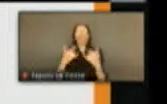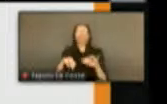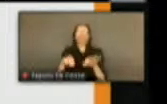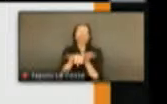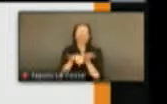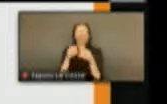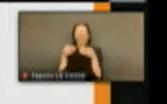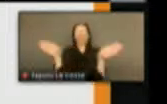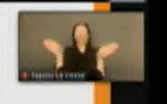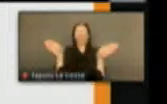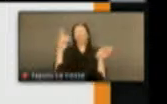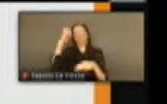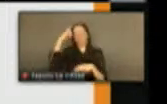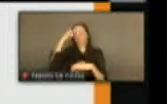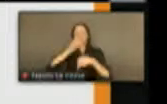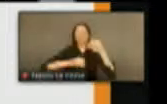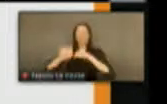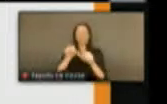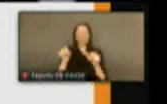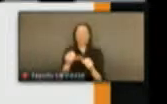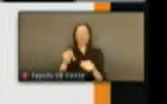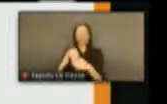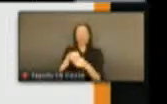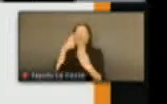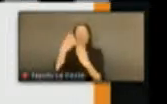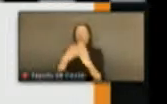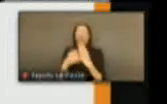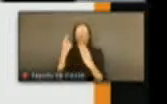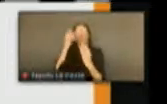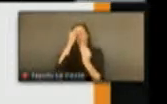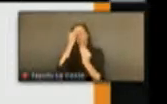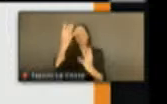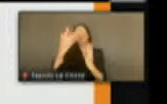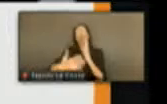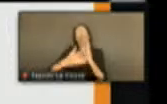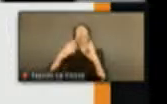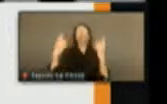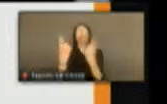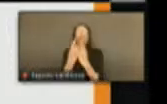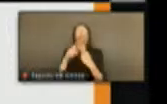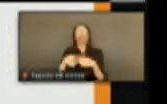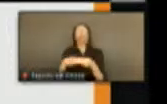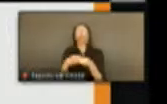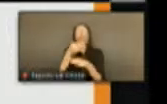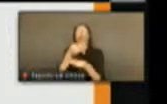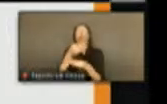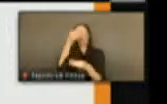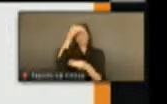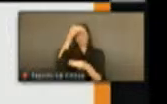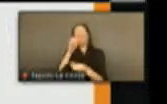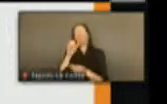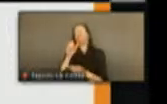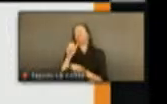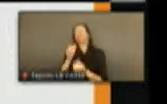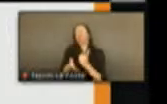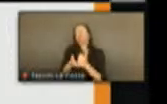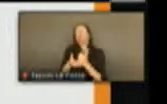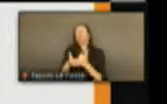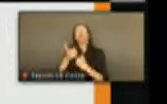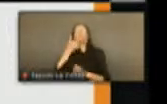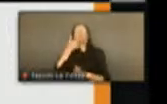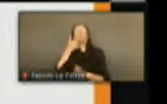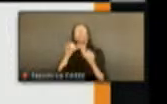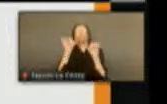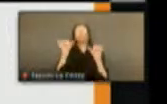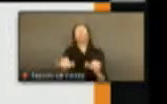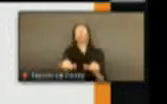the Information Technology Department to purchase computer-aided dispatch systems that will replace the existing